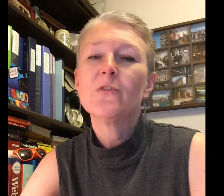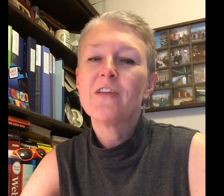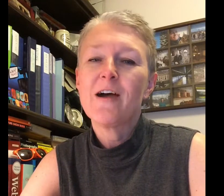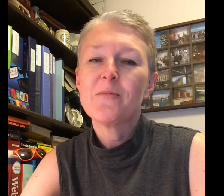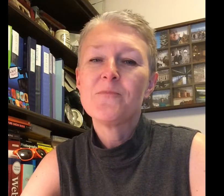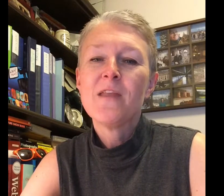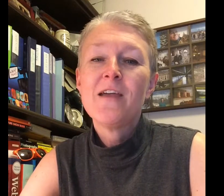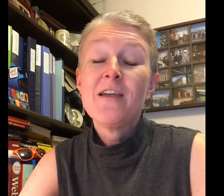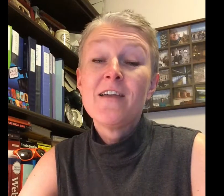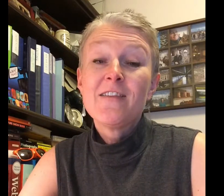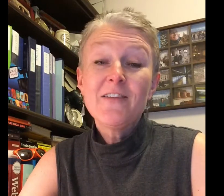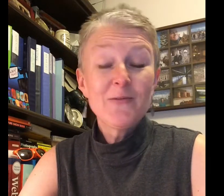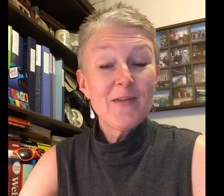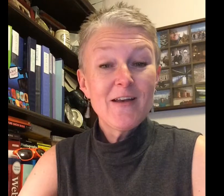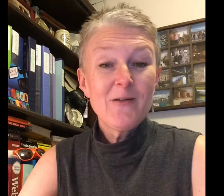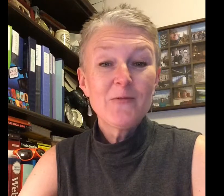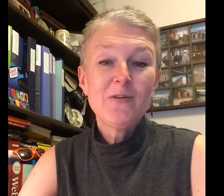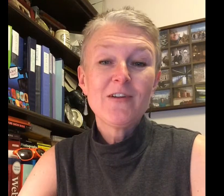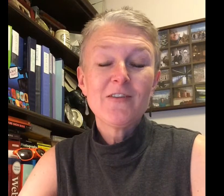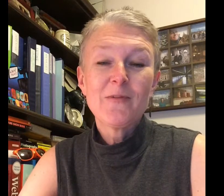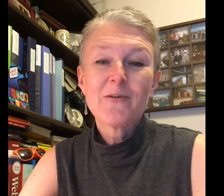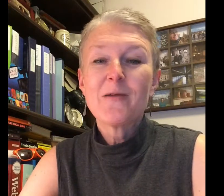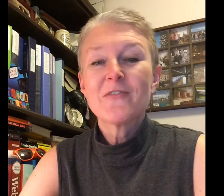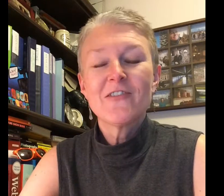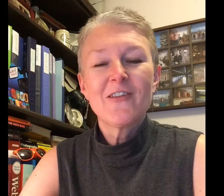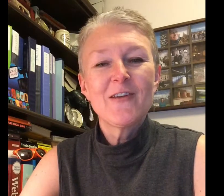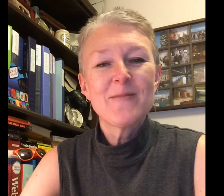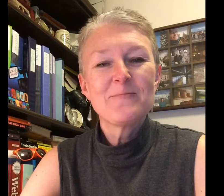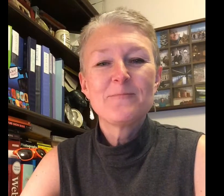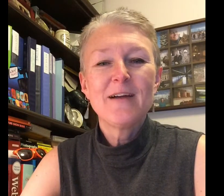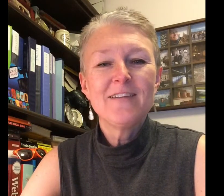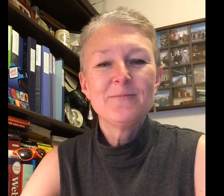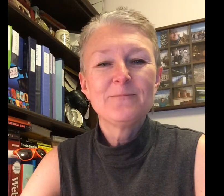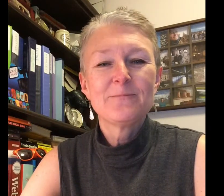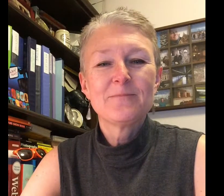under the blog post tab. Thanks, hope that helped. We'll look at some other captions another time. Bye.